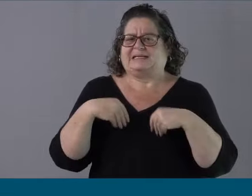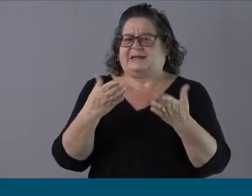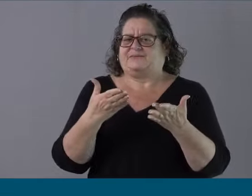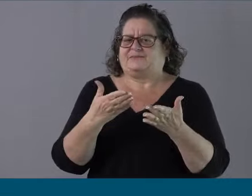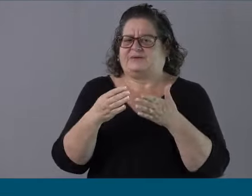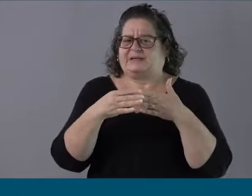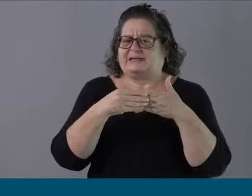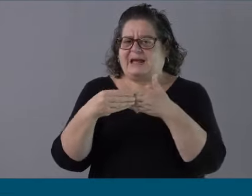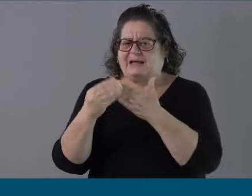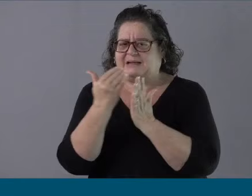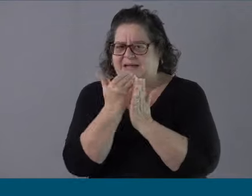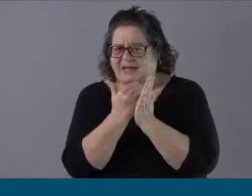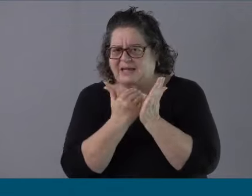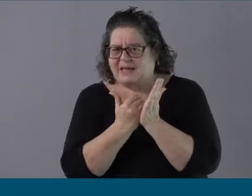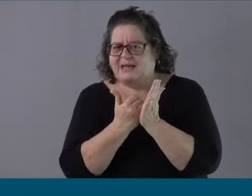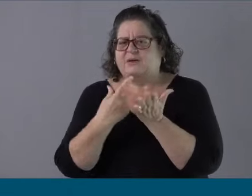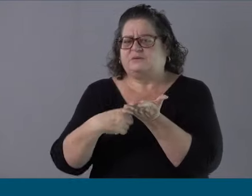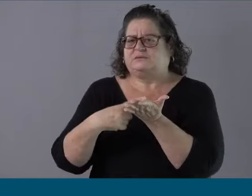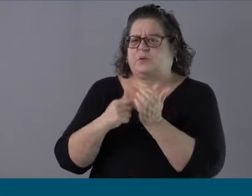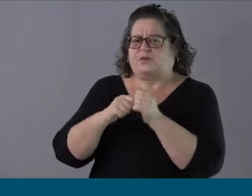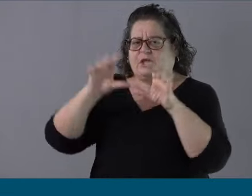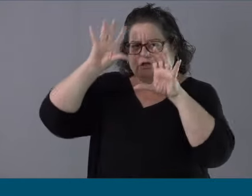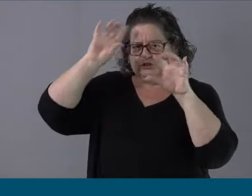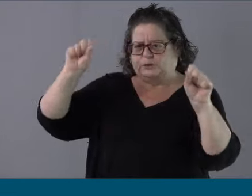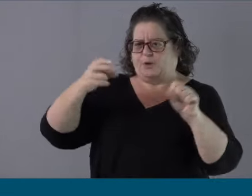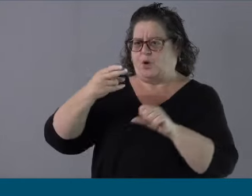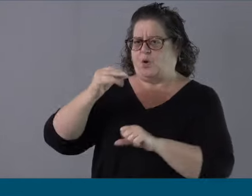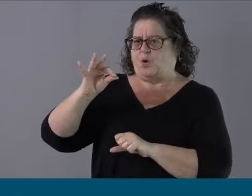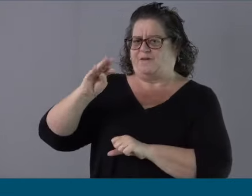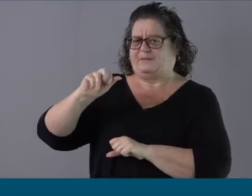that next week, and that will provide